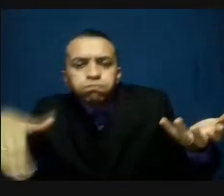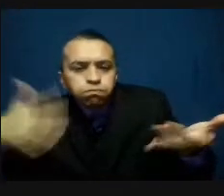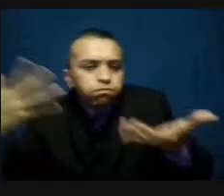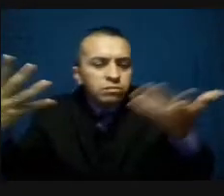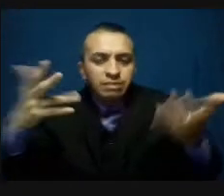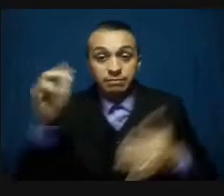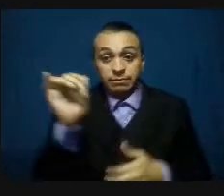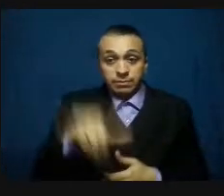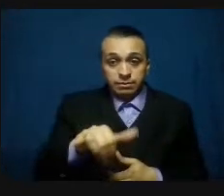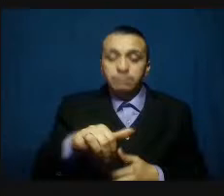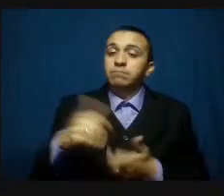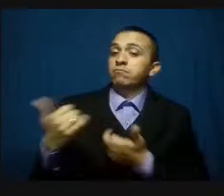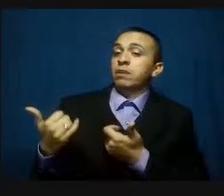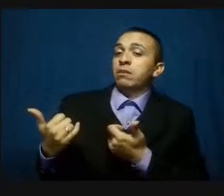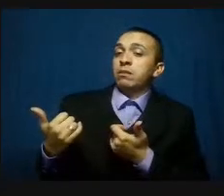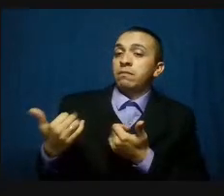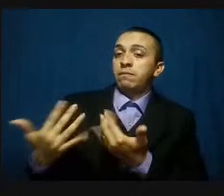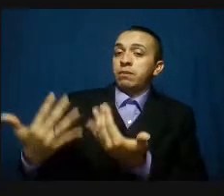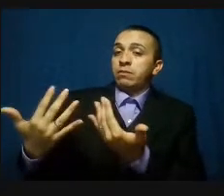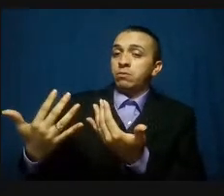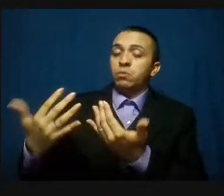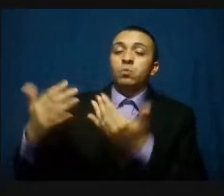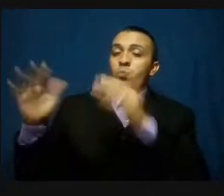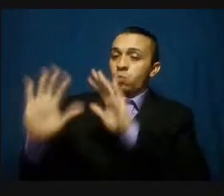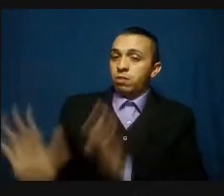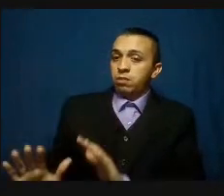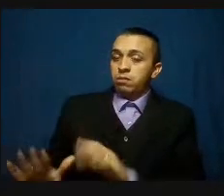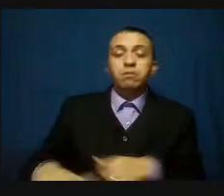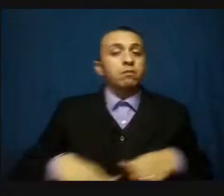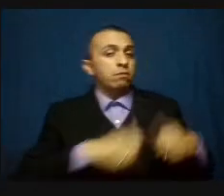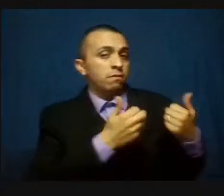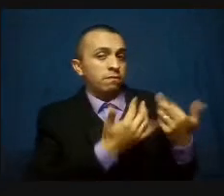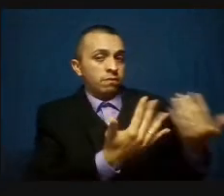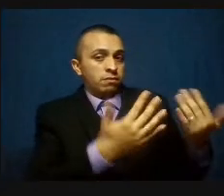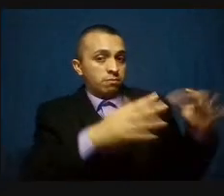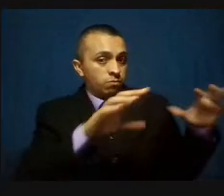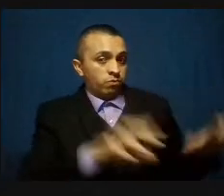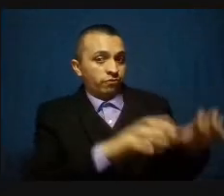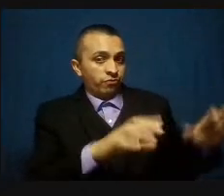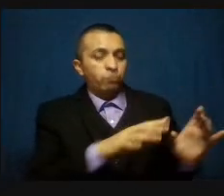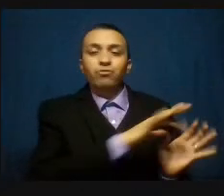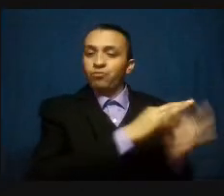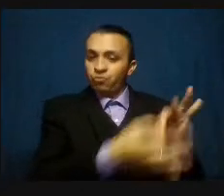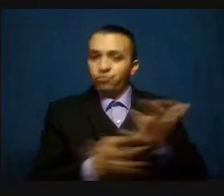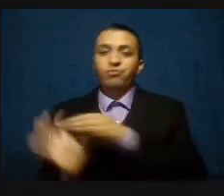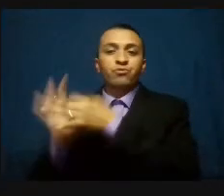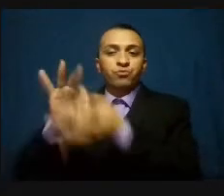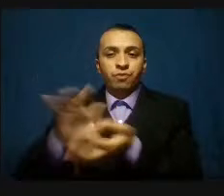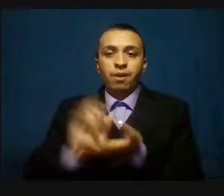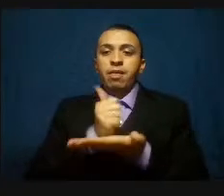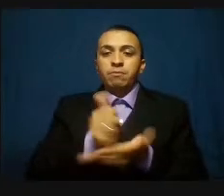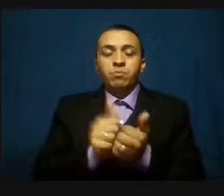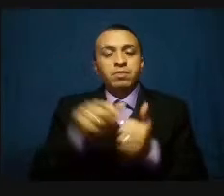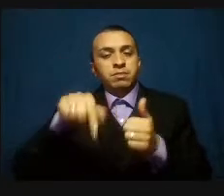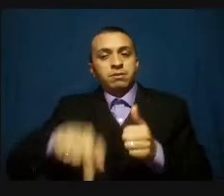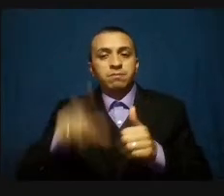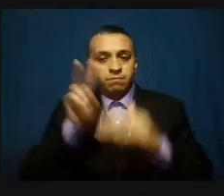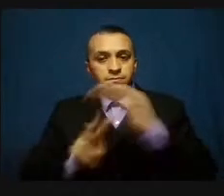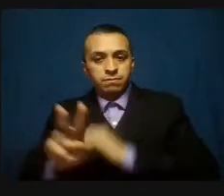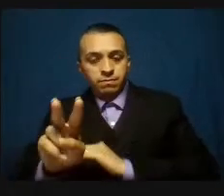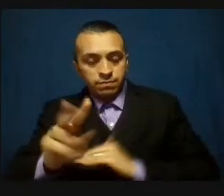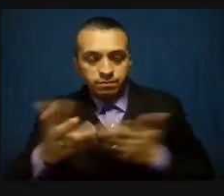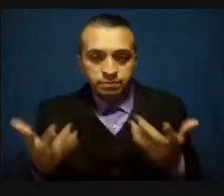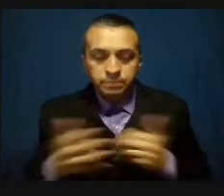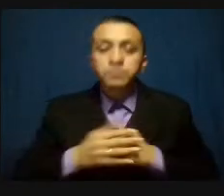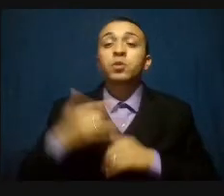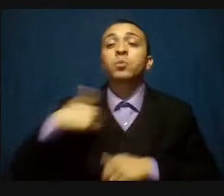and the smoke monitor concentrations to write you guys a custom forecast. This forecast talks about what the air is going to be doing today and tomorrow. We use what's